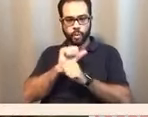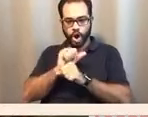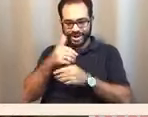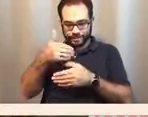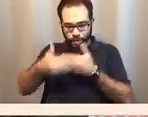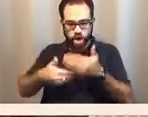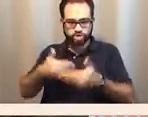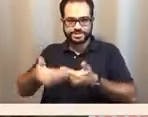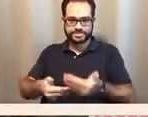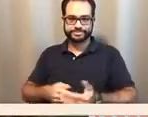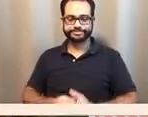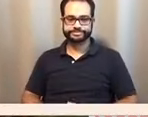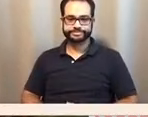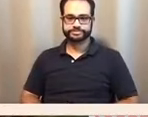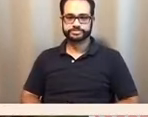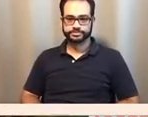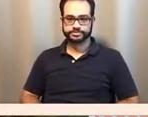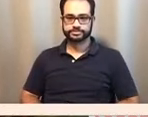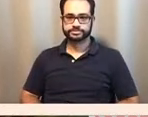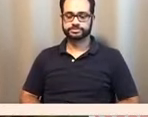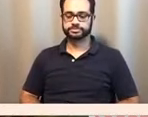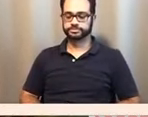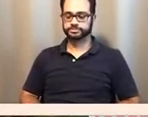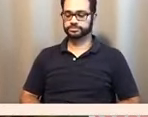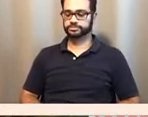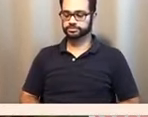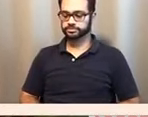Okay? Don't let